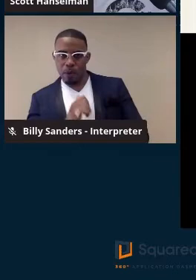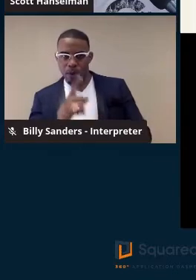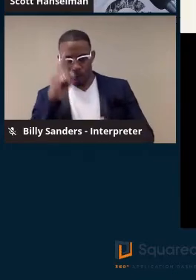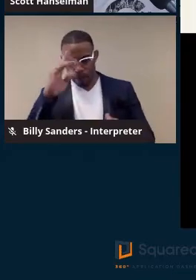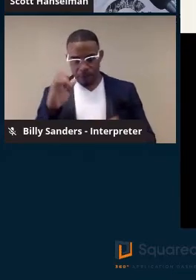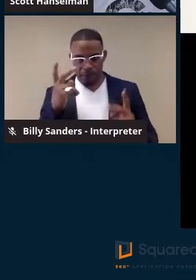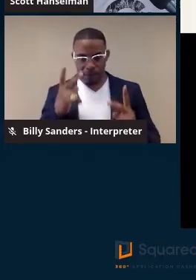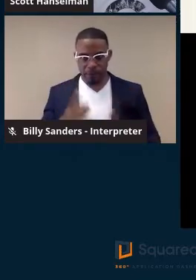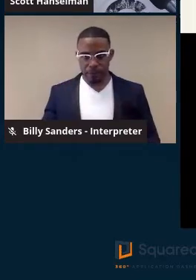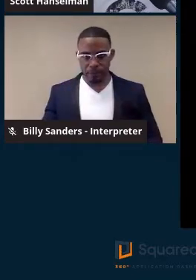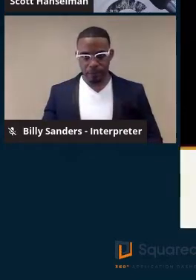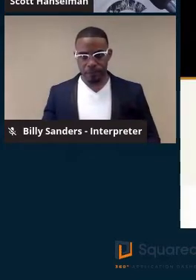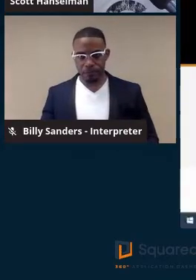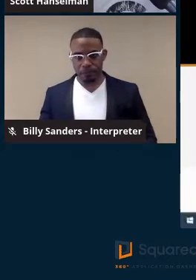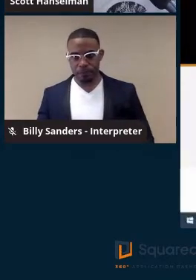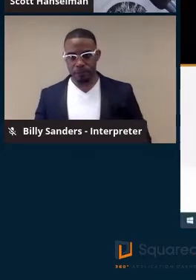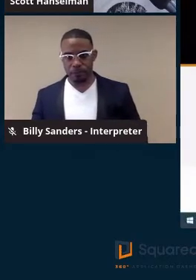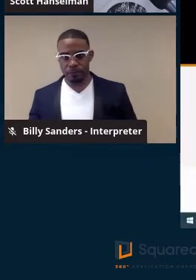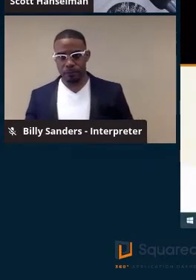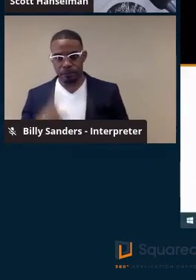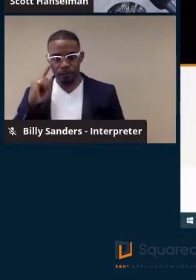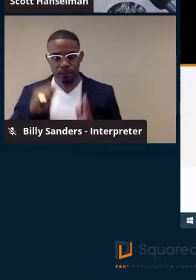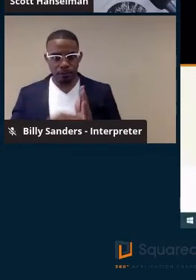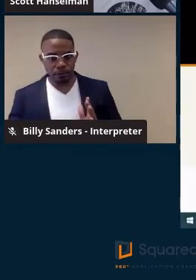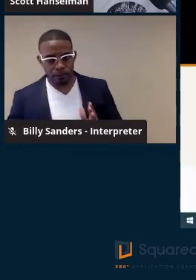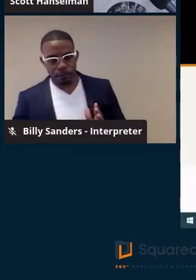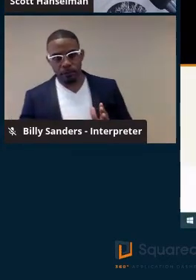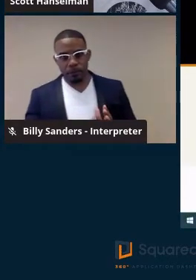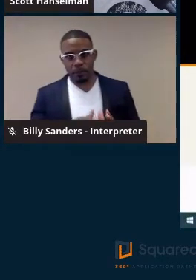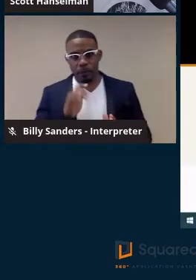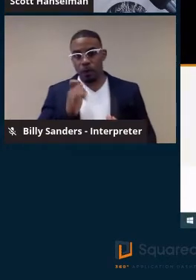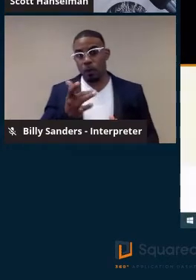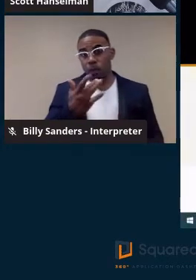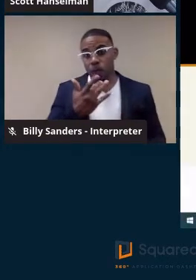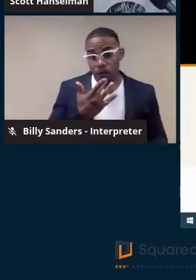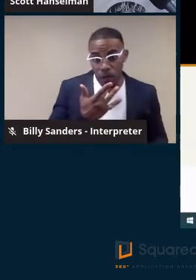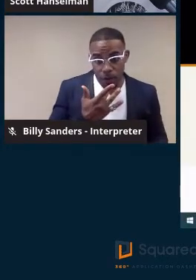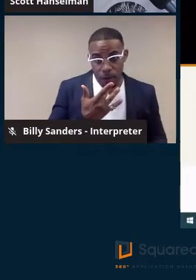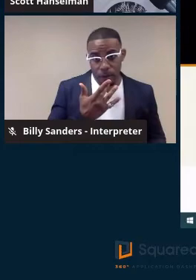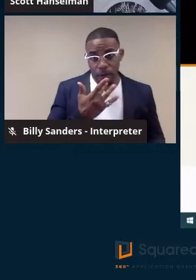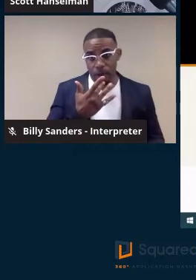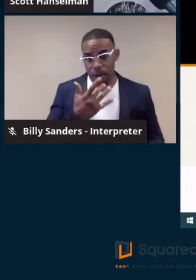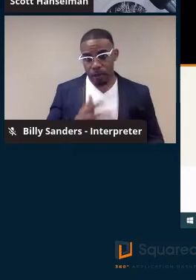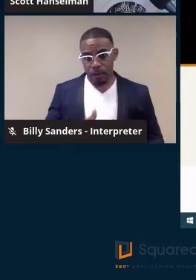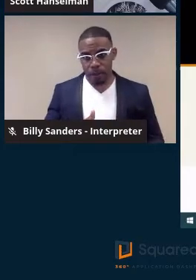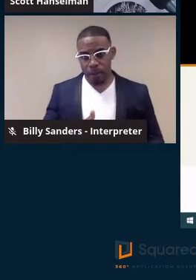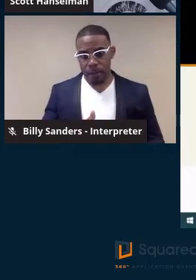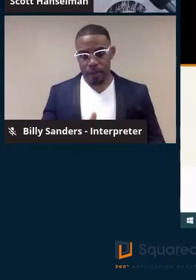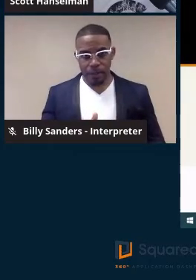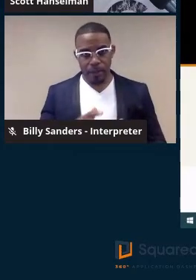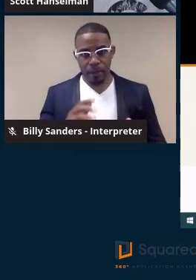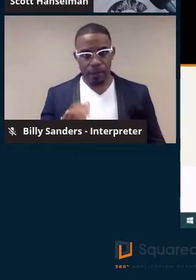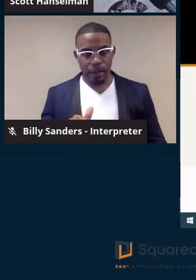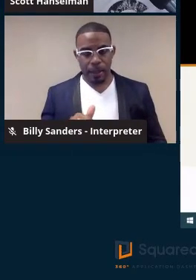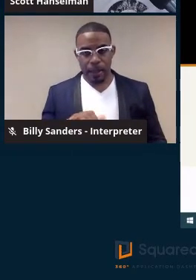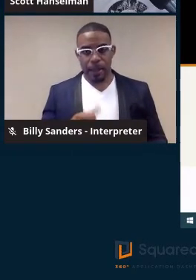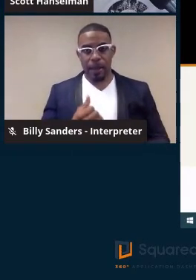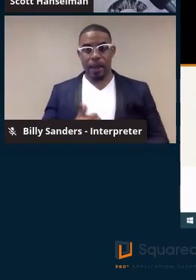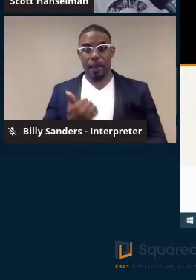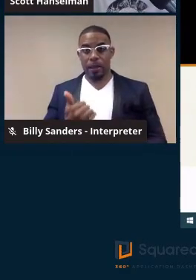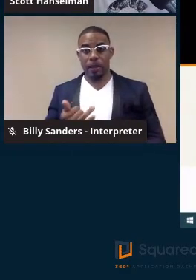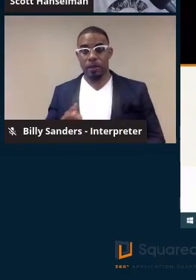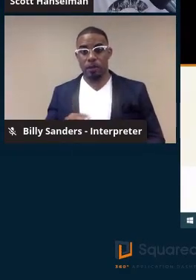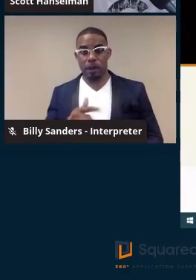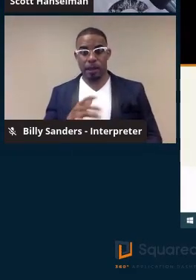see. For example, I would have preferred that that lock appear on its own and I would